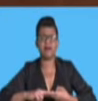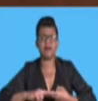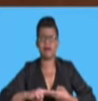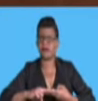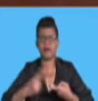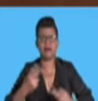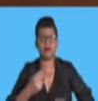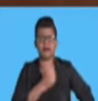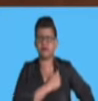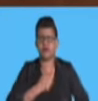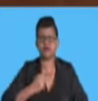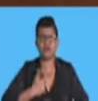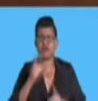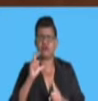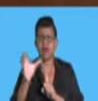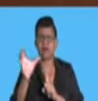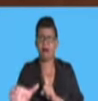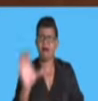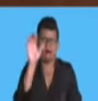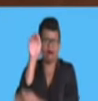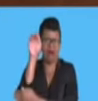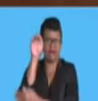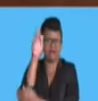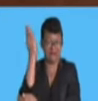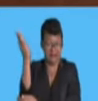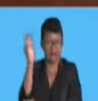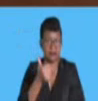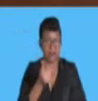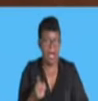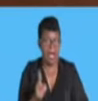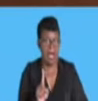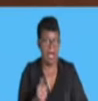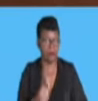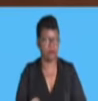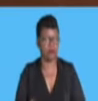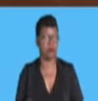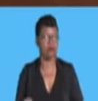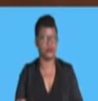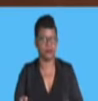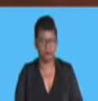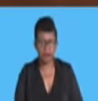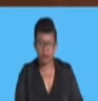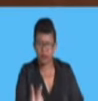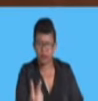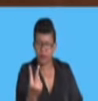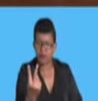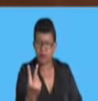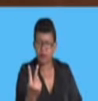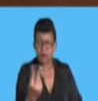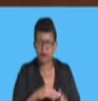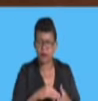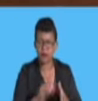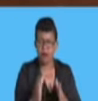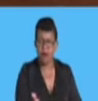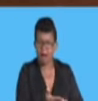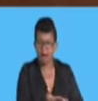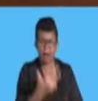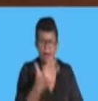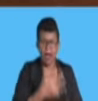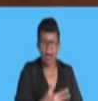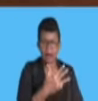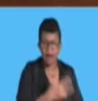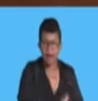Secretary, and Minister, has taken this opportunity, while the two leaders of the coups of 1987 and